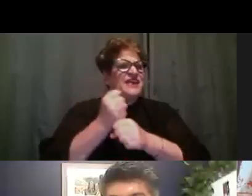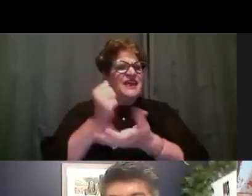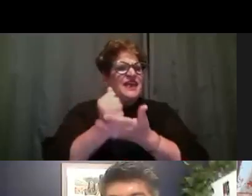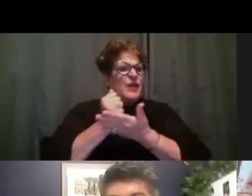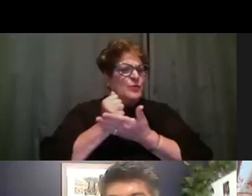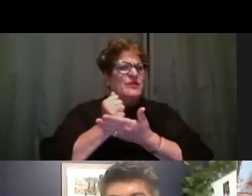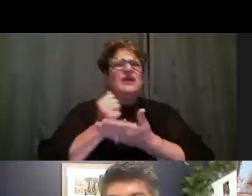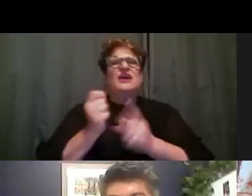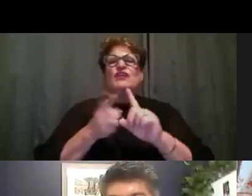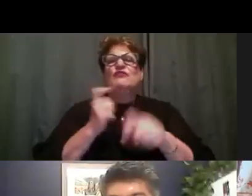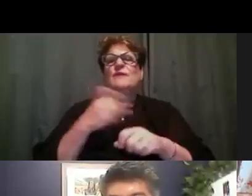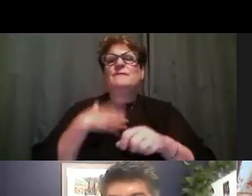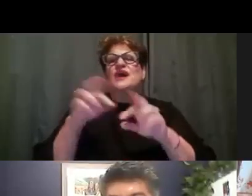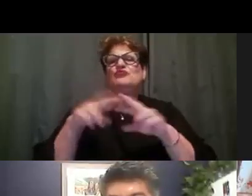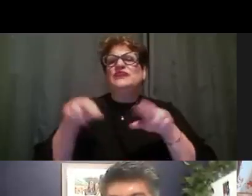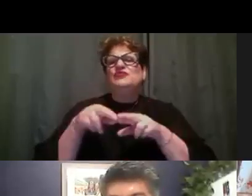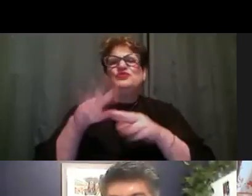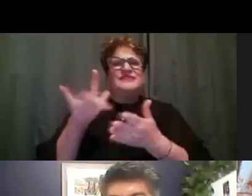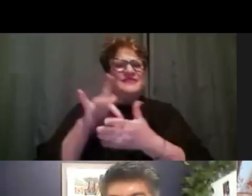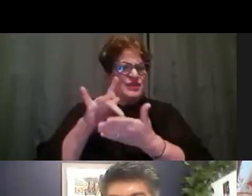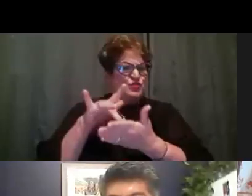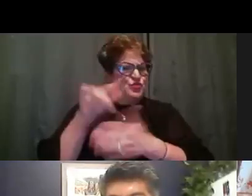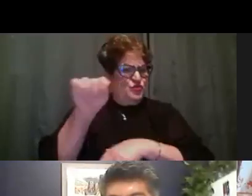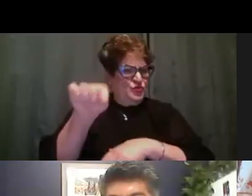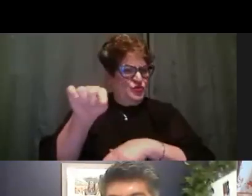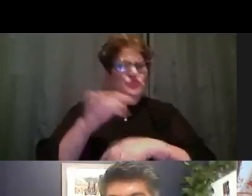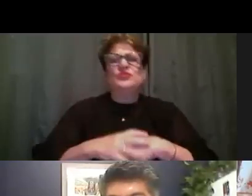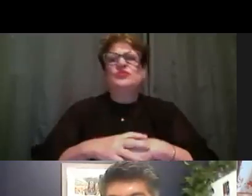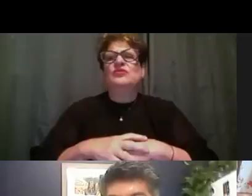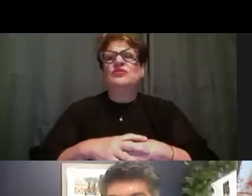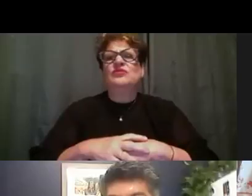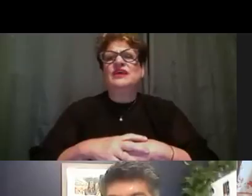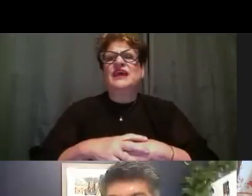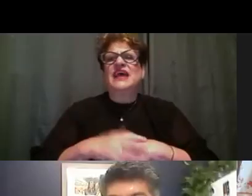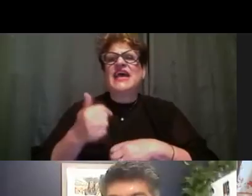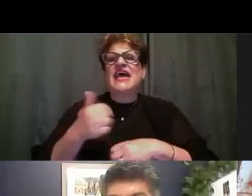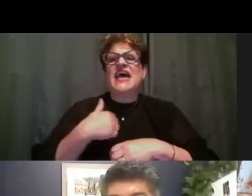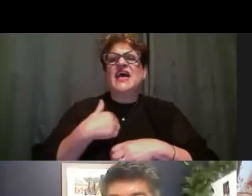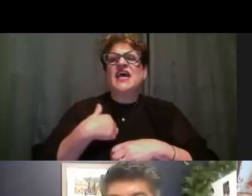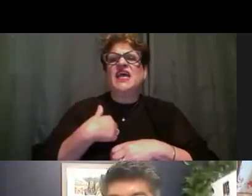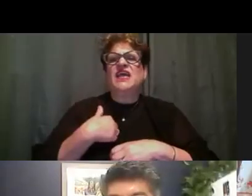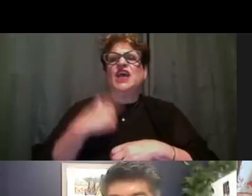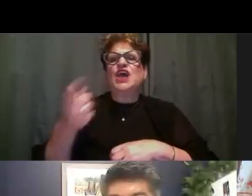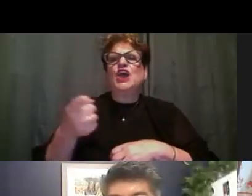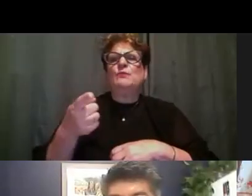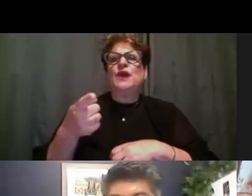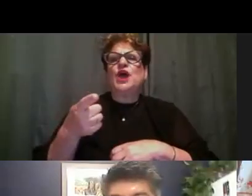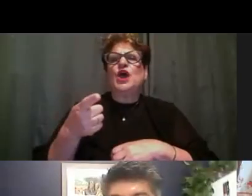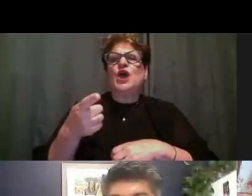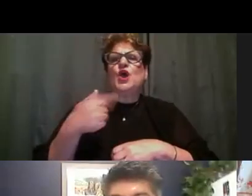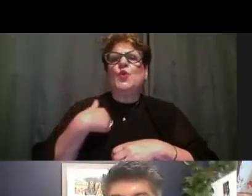my regional center, Golden Gate, where I'm